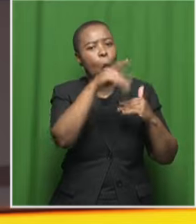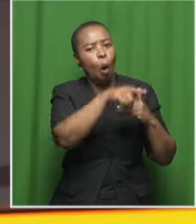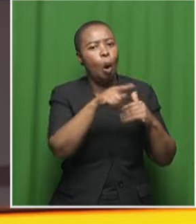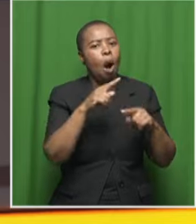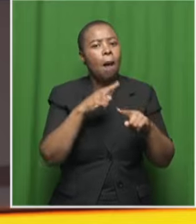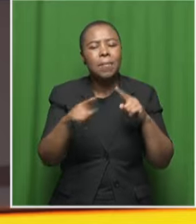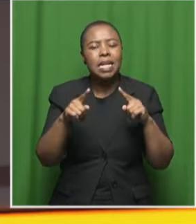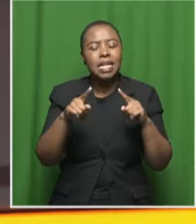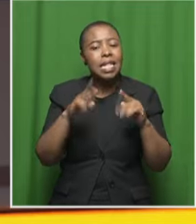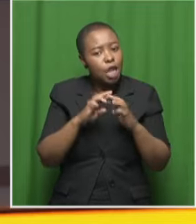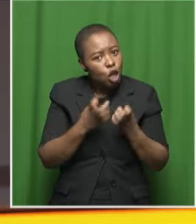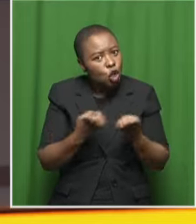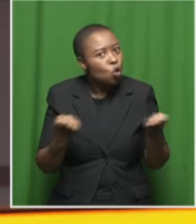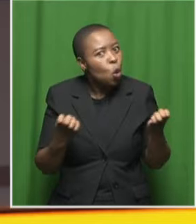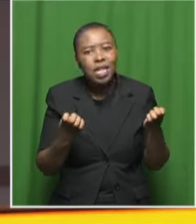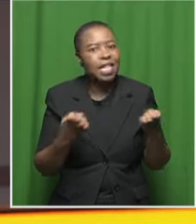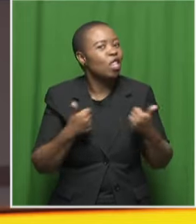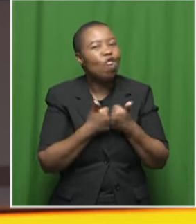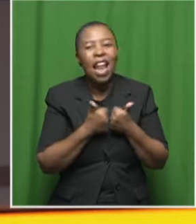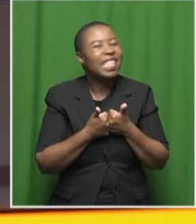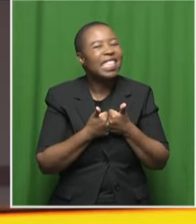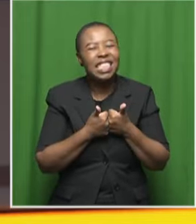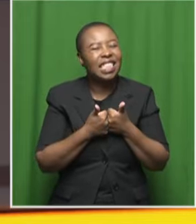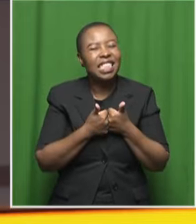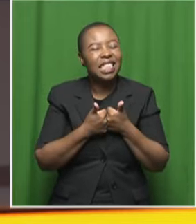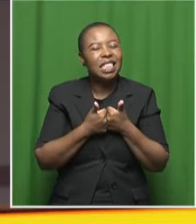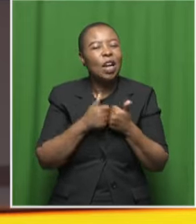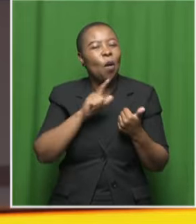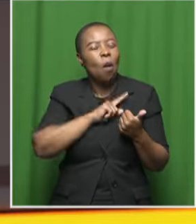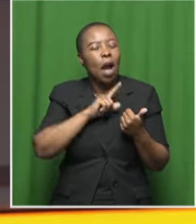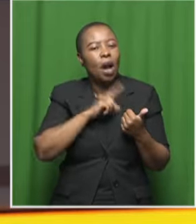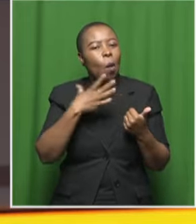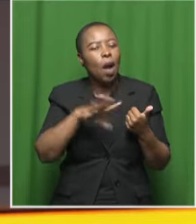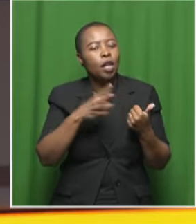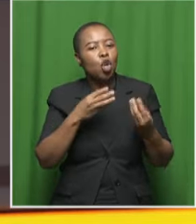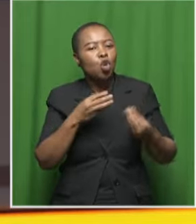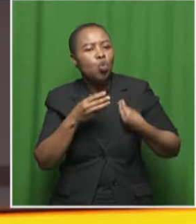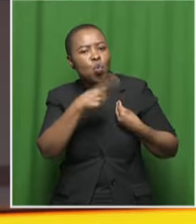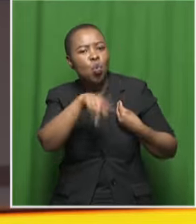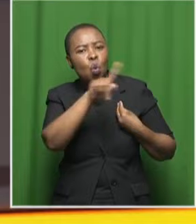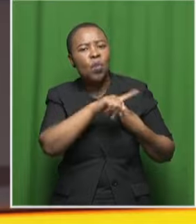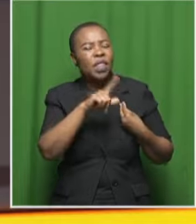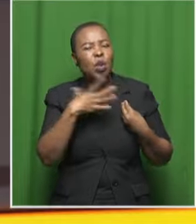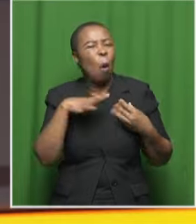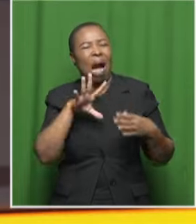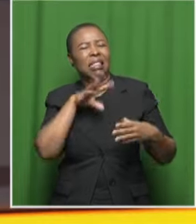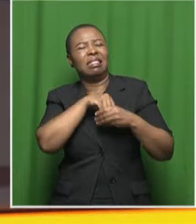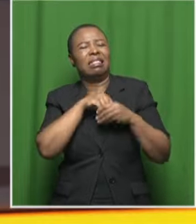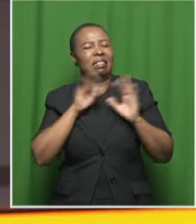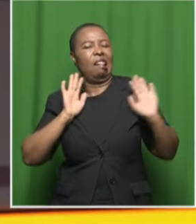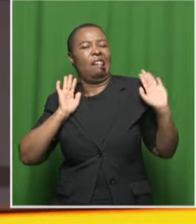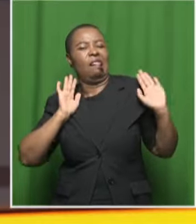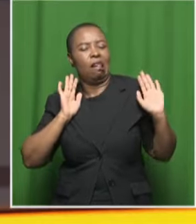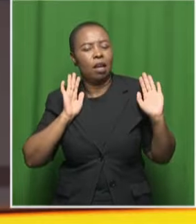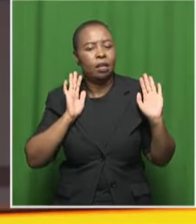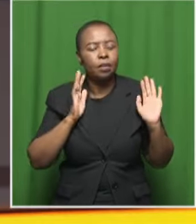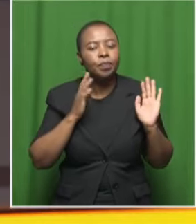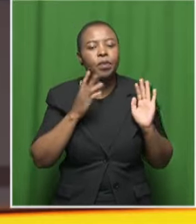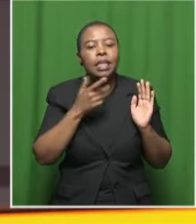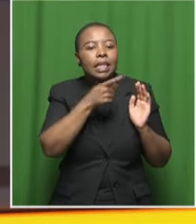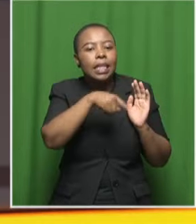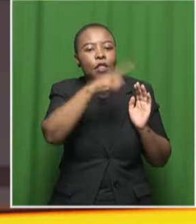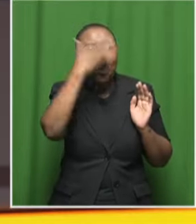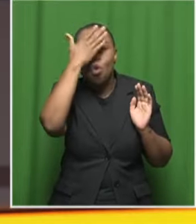is not the resources, right? So when we spoke to young people, as I said, they're like, we're despondent, but we also don't know where, how,